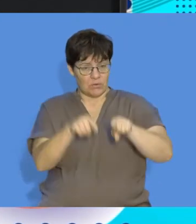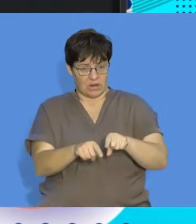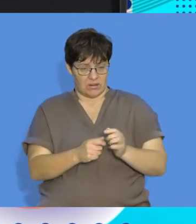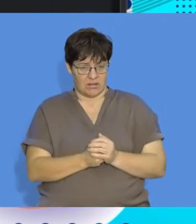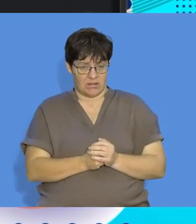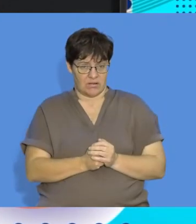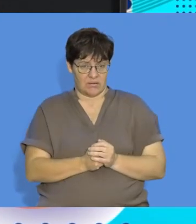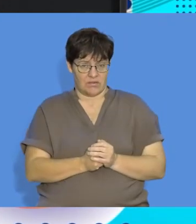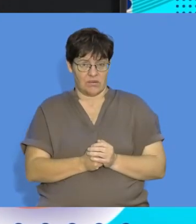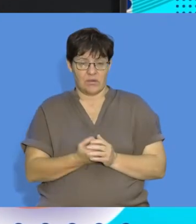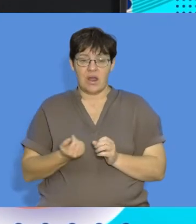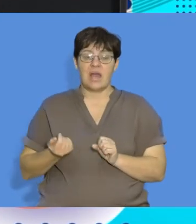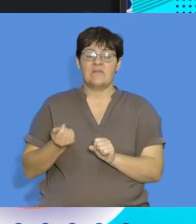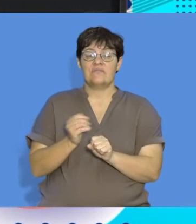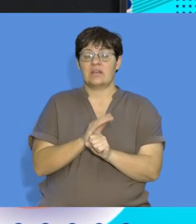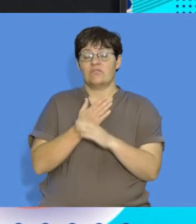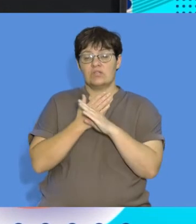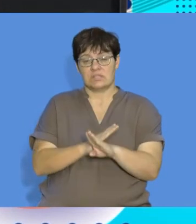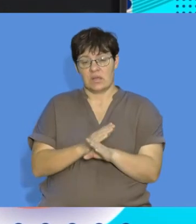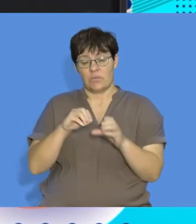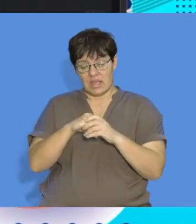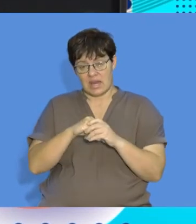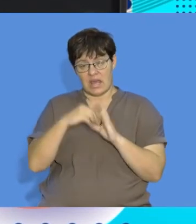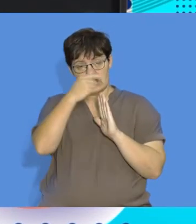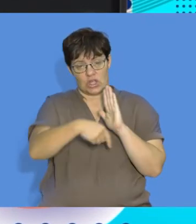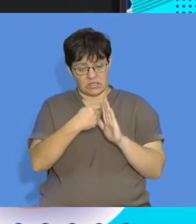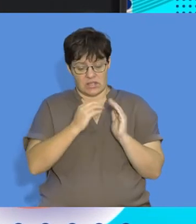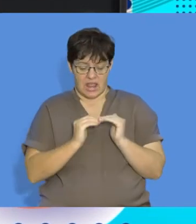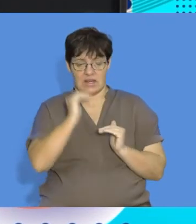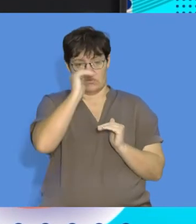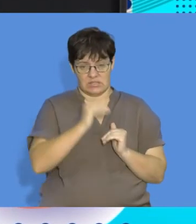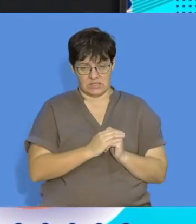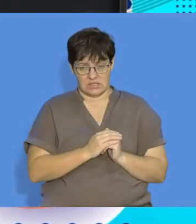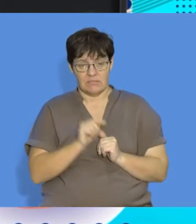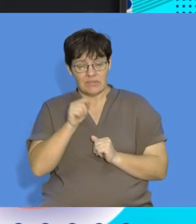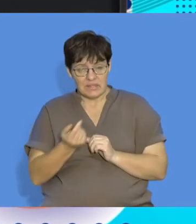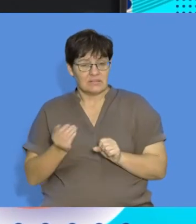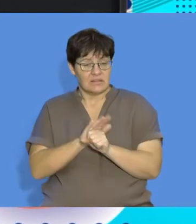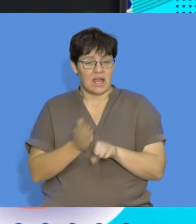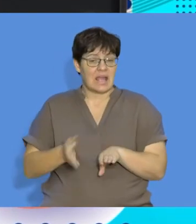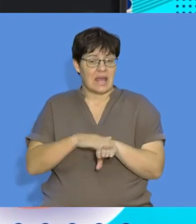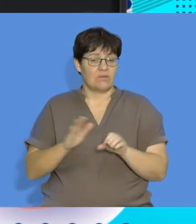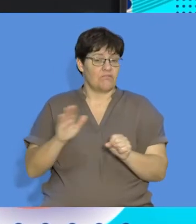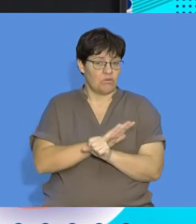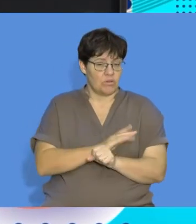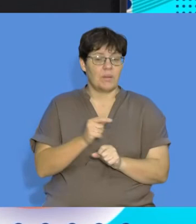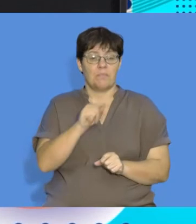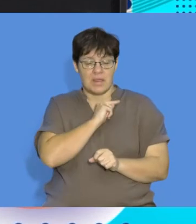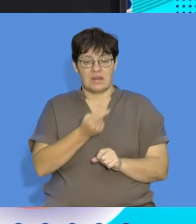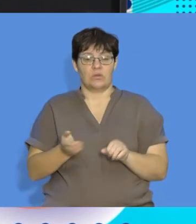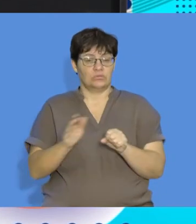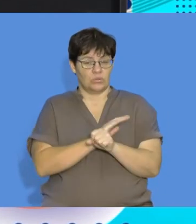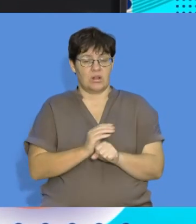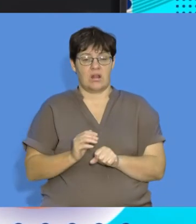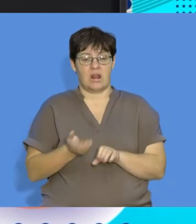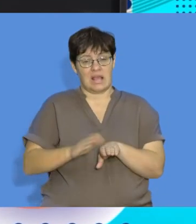then the effective resistance of the circuit will actually increase. How does that affect the total current in the circuit? Is going to decrease. And